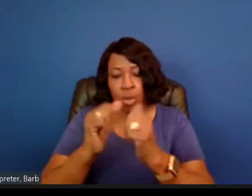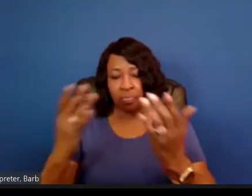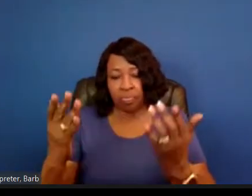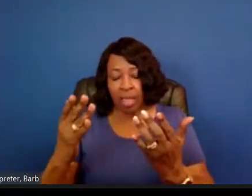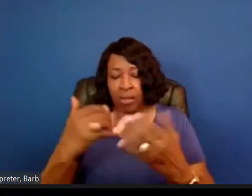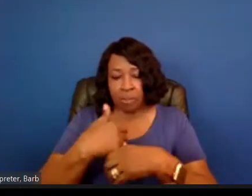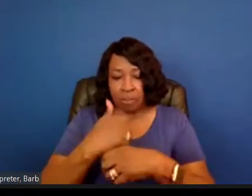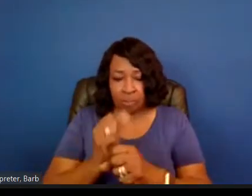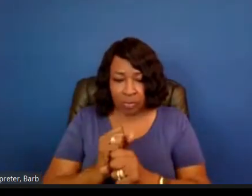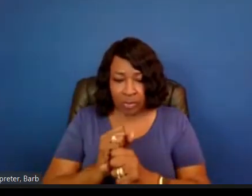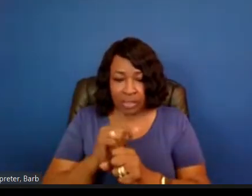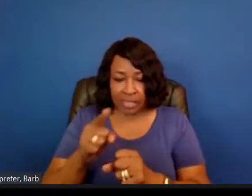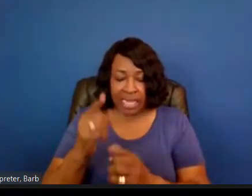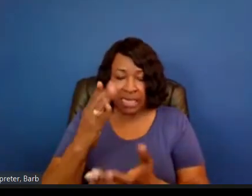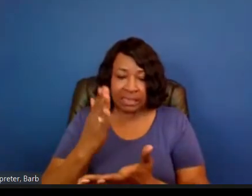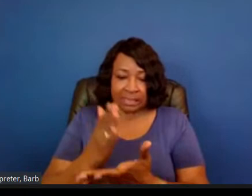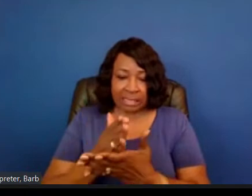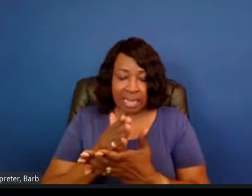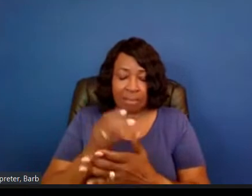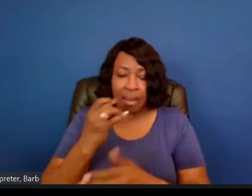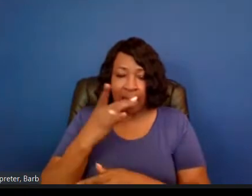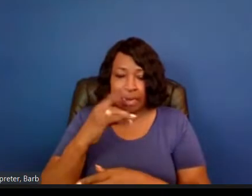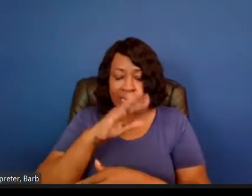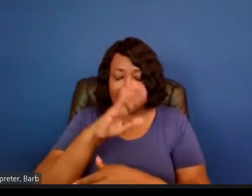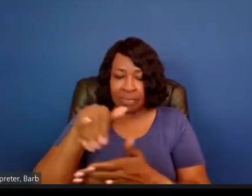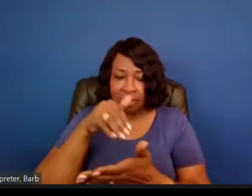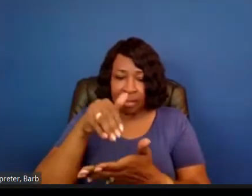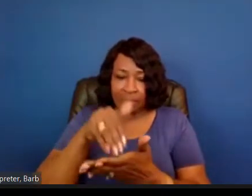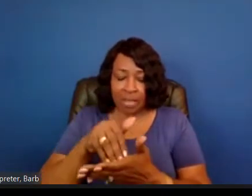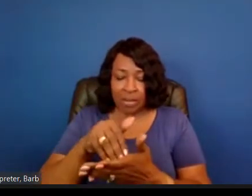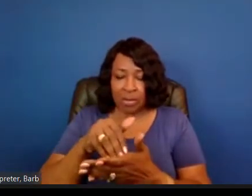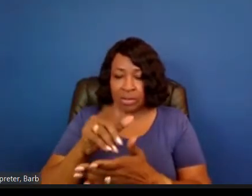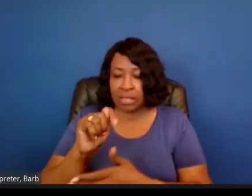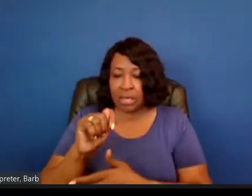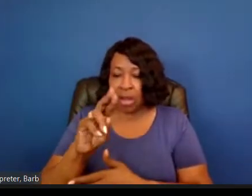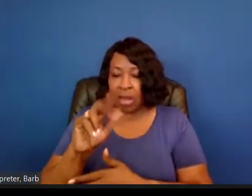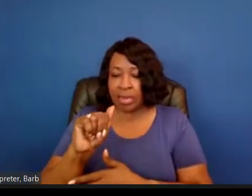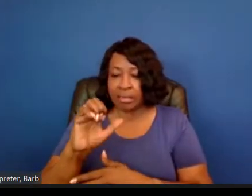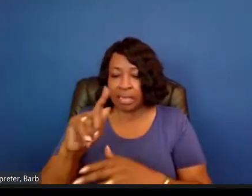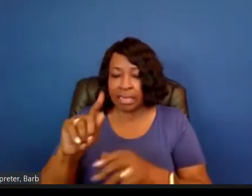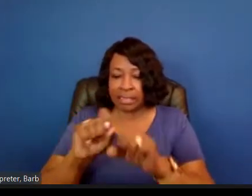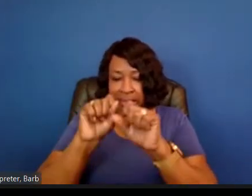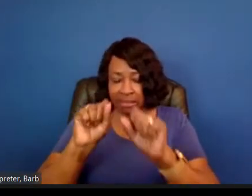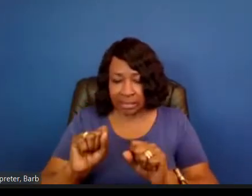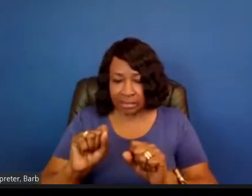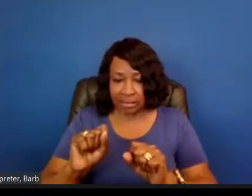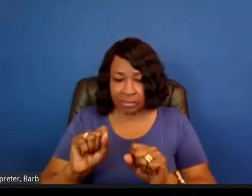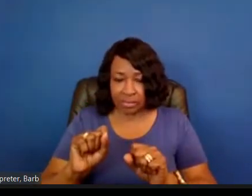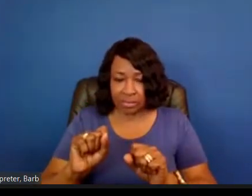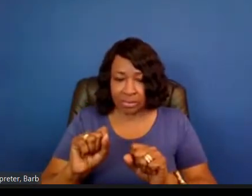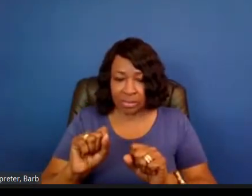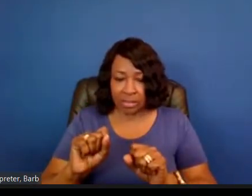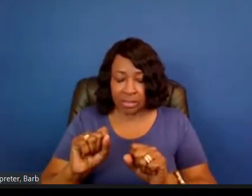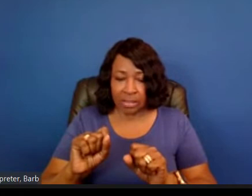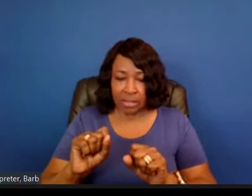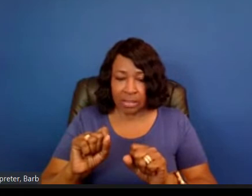that stoplight in the middle of our track system, which is now in function. So if you haven't had the